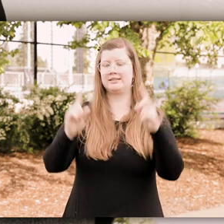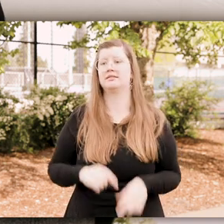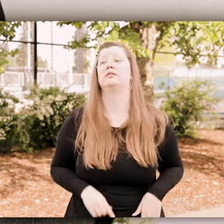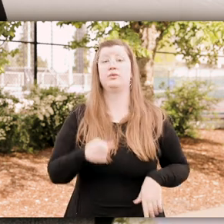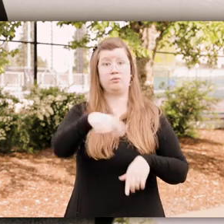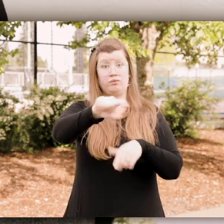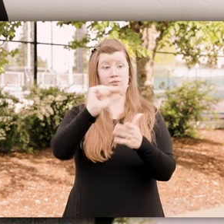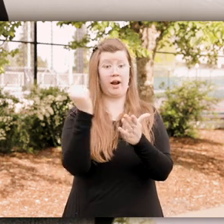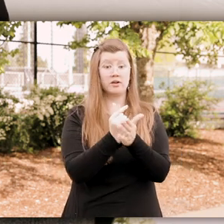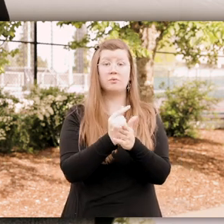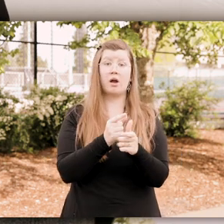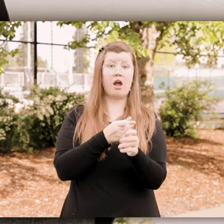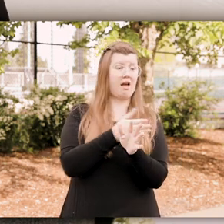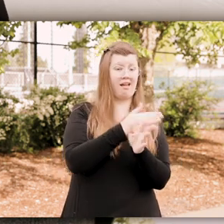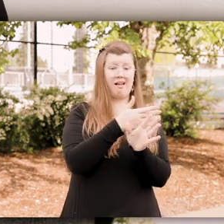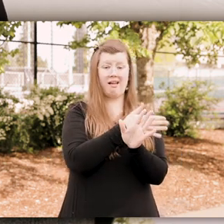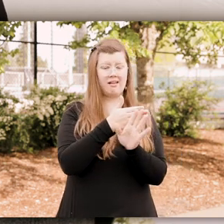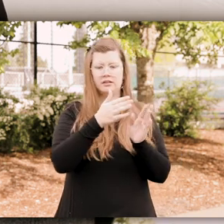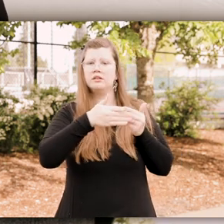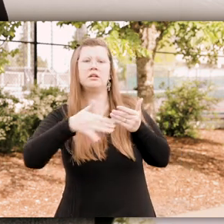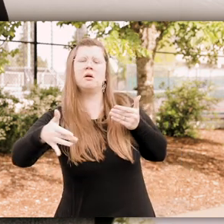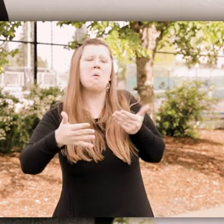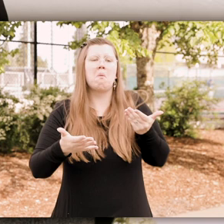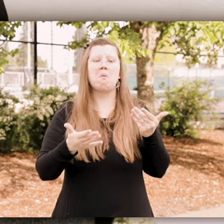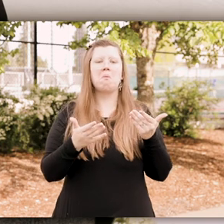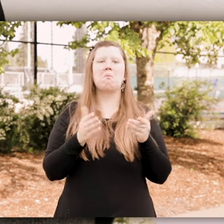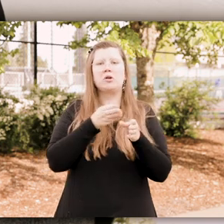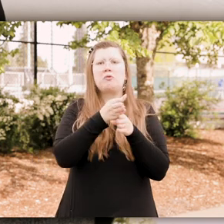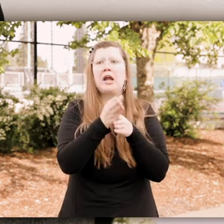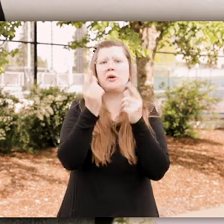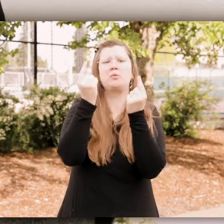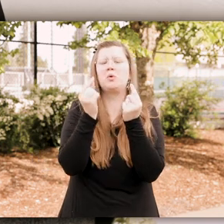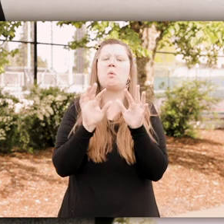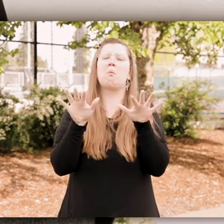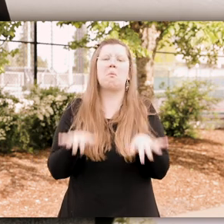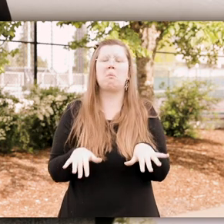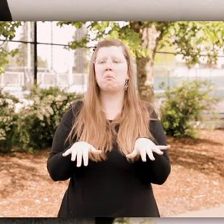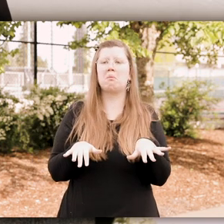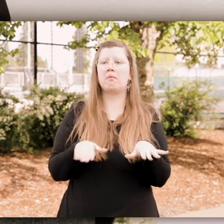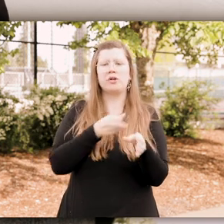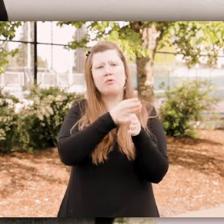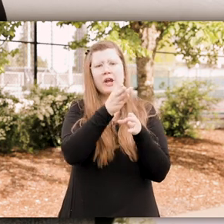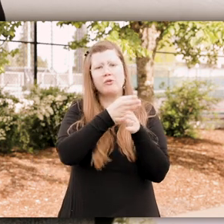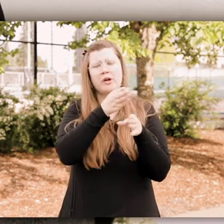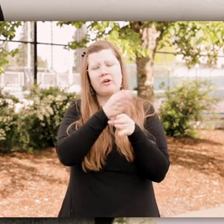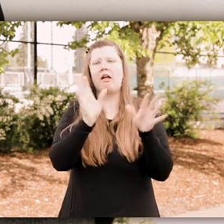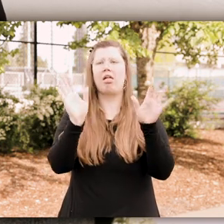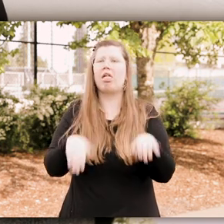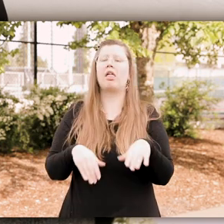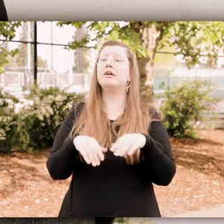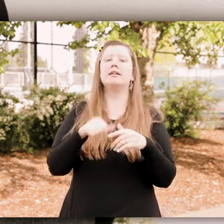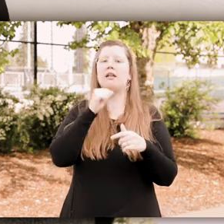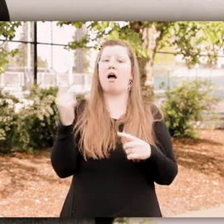noise about career. It's not always about career from the start. When I graduated from high school, in the days before